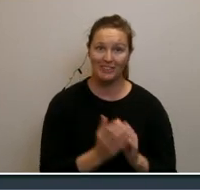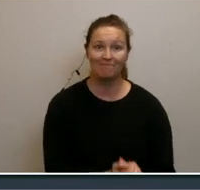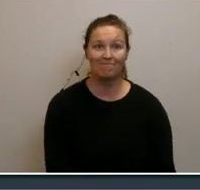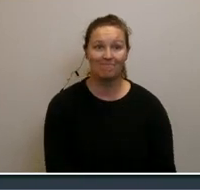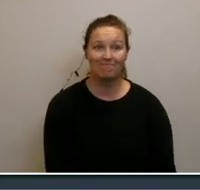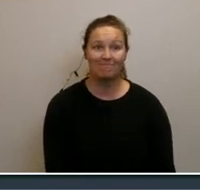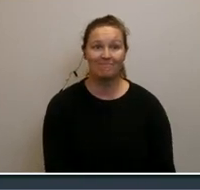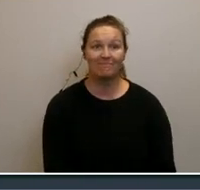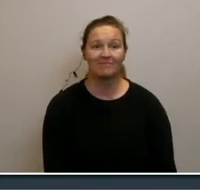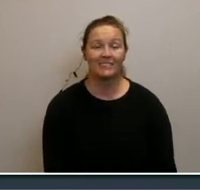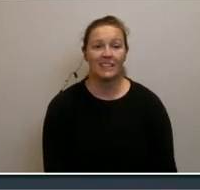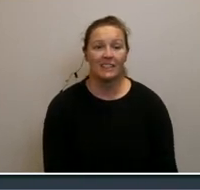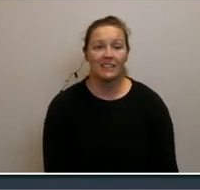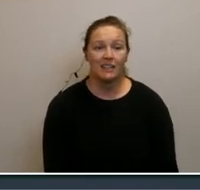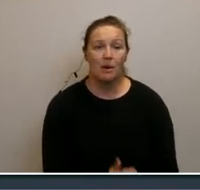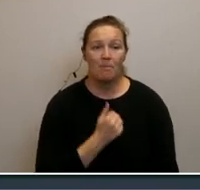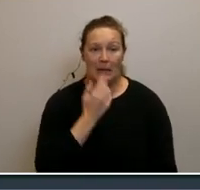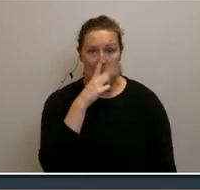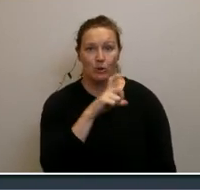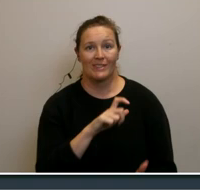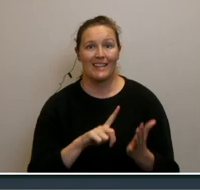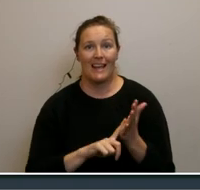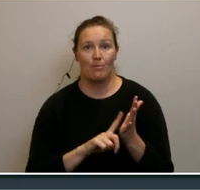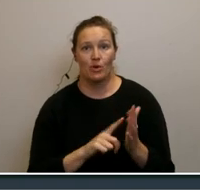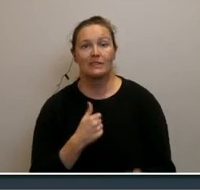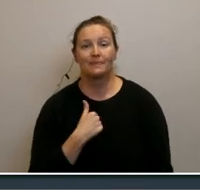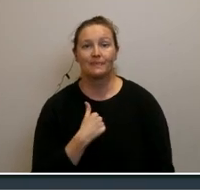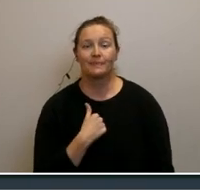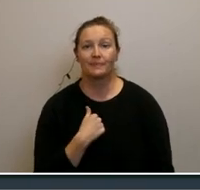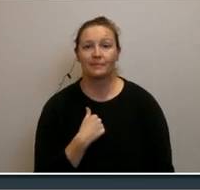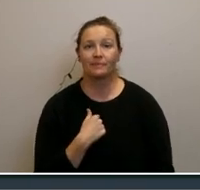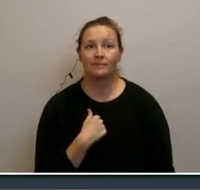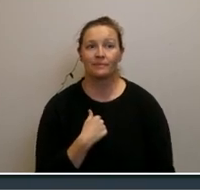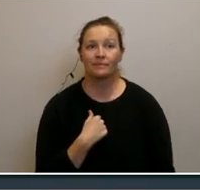and make a submission. I'm Chris Lamborn, and